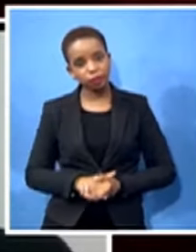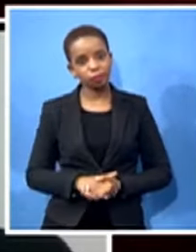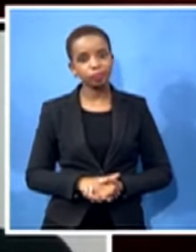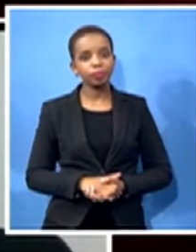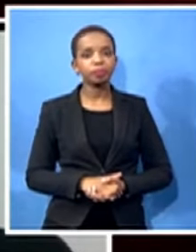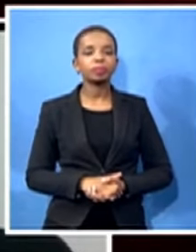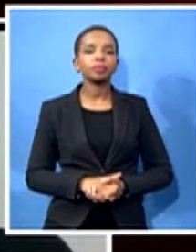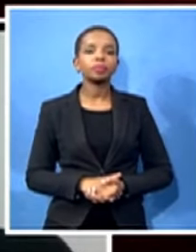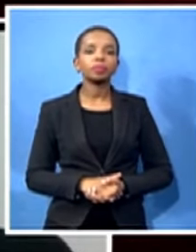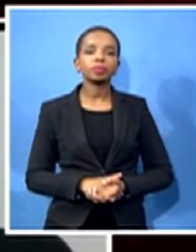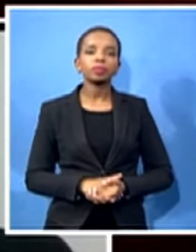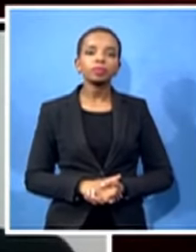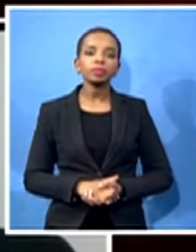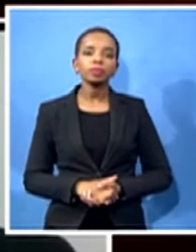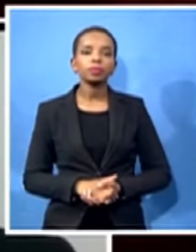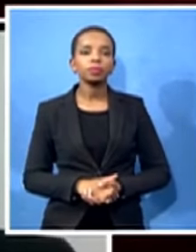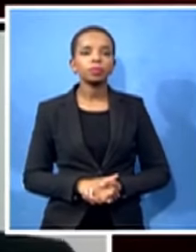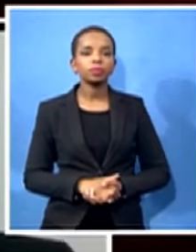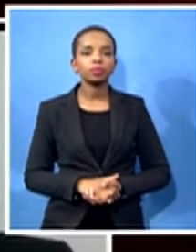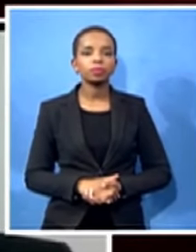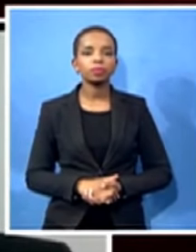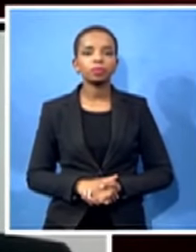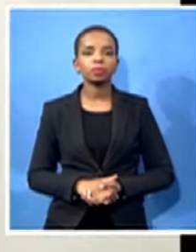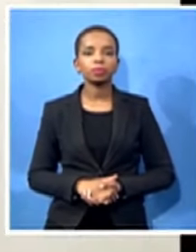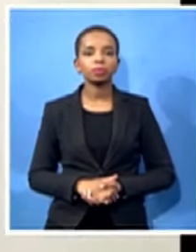I think we, because of lockdown